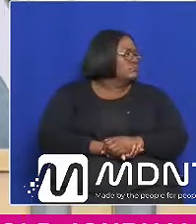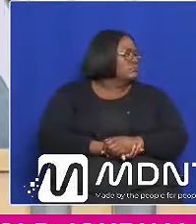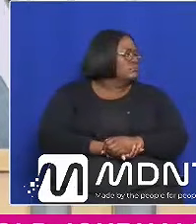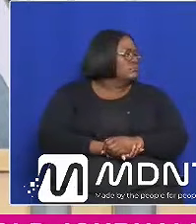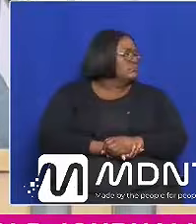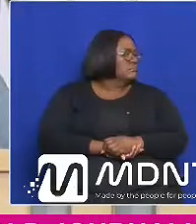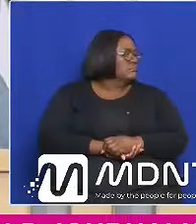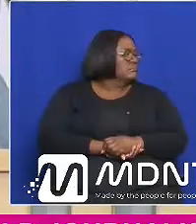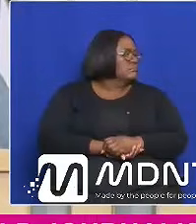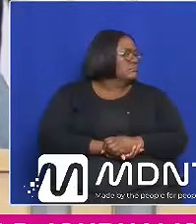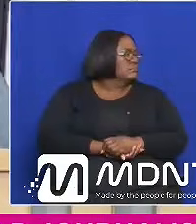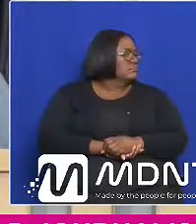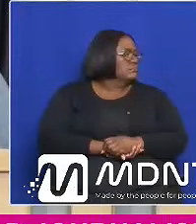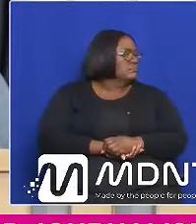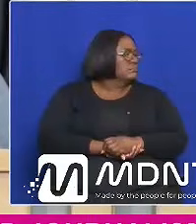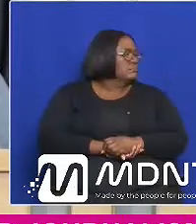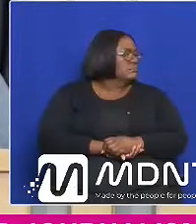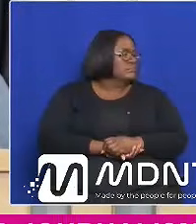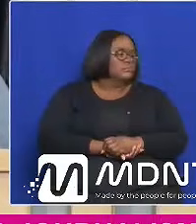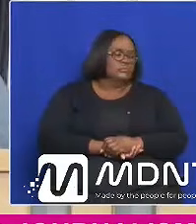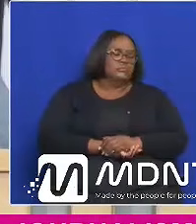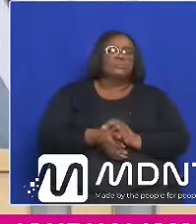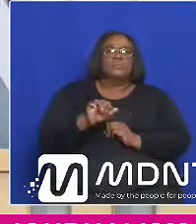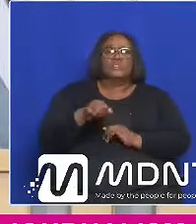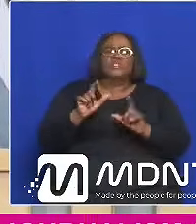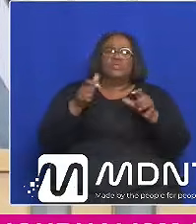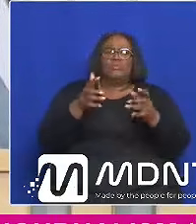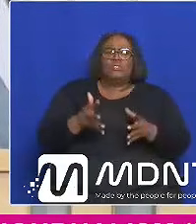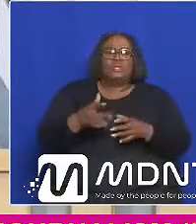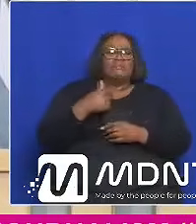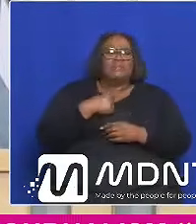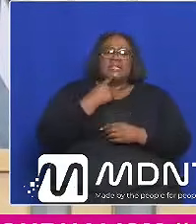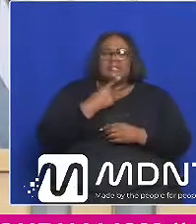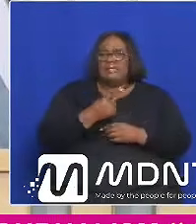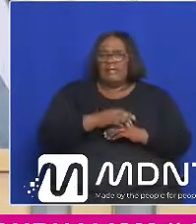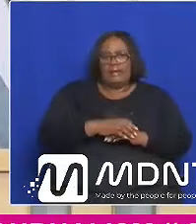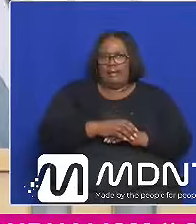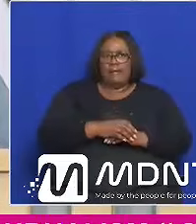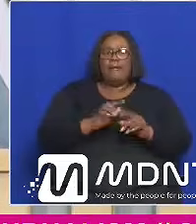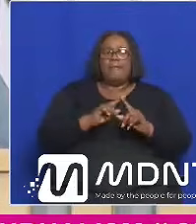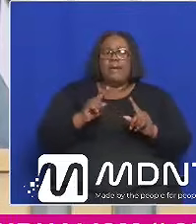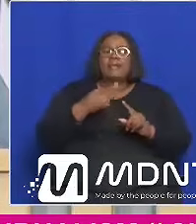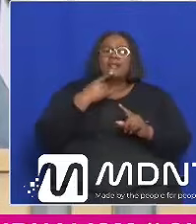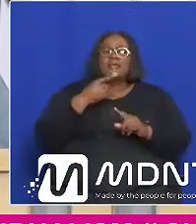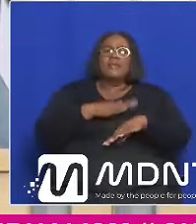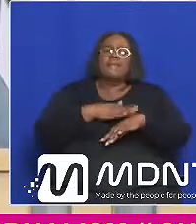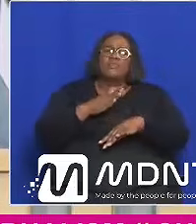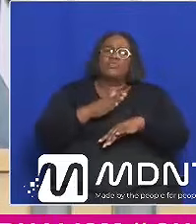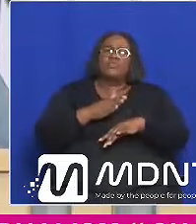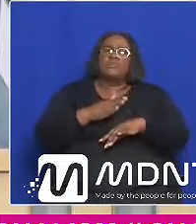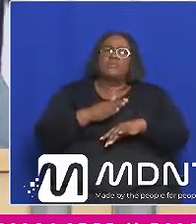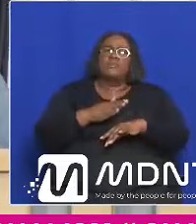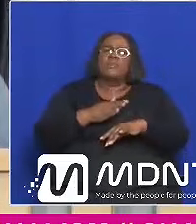Yes, Commissioner, I just didn't say that. I also said most of the time I will go be with him, and then